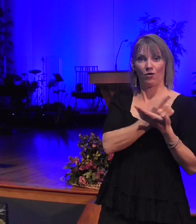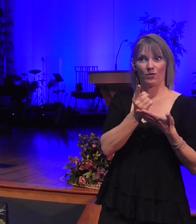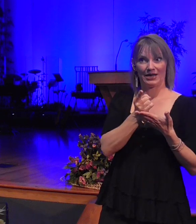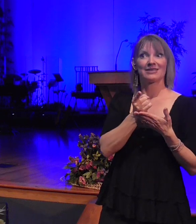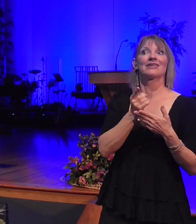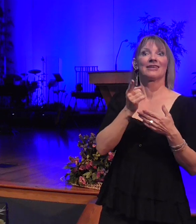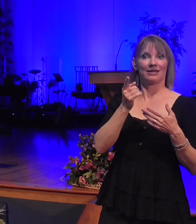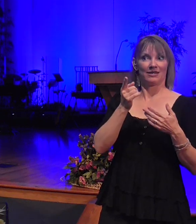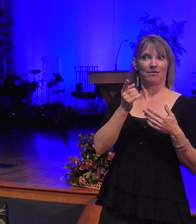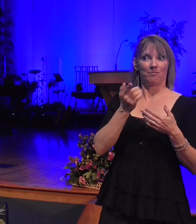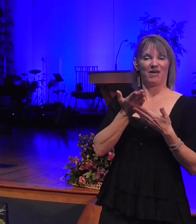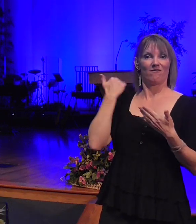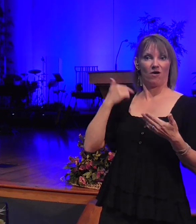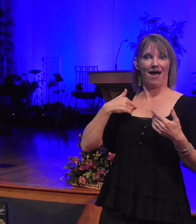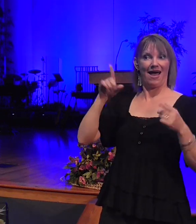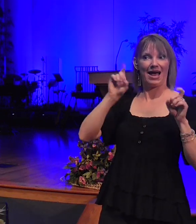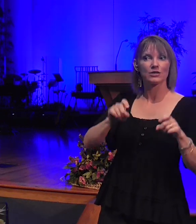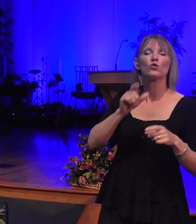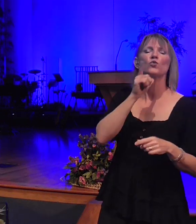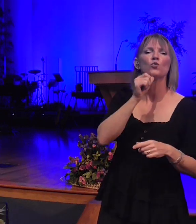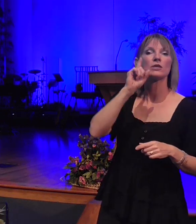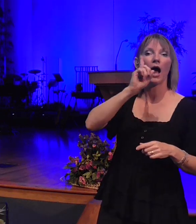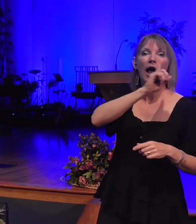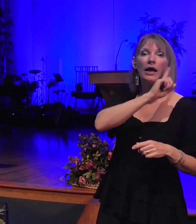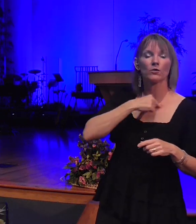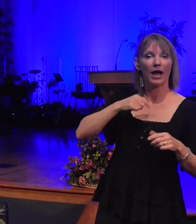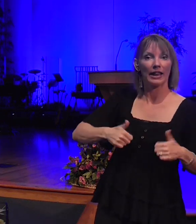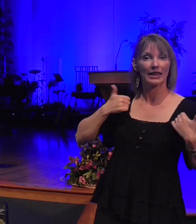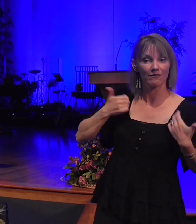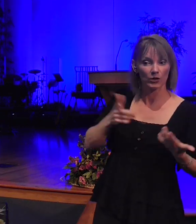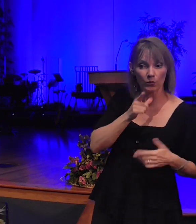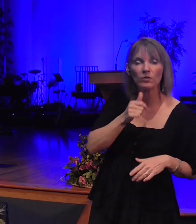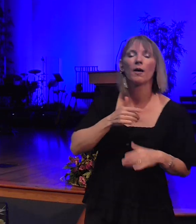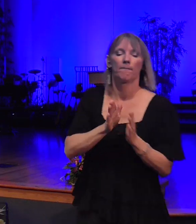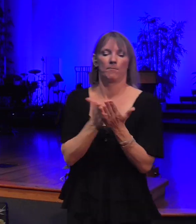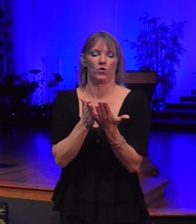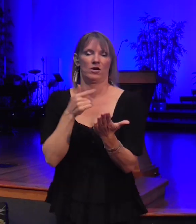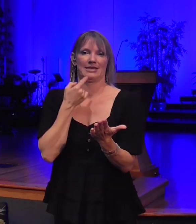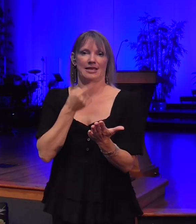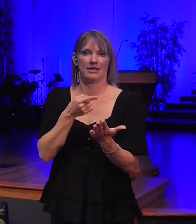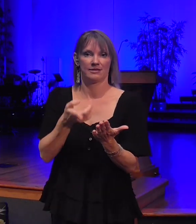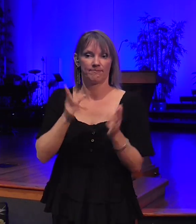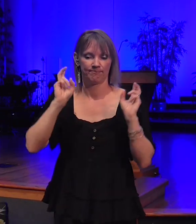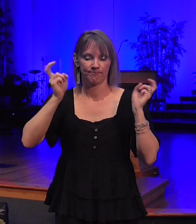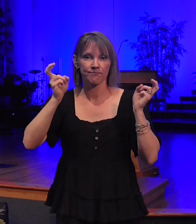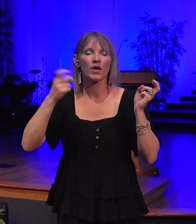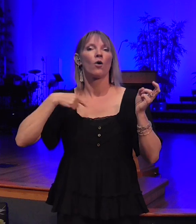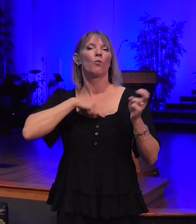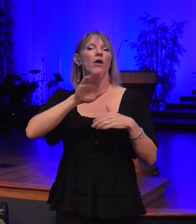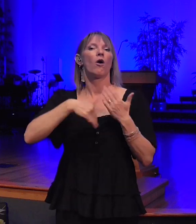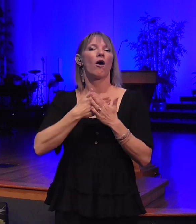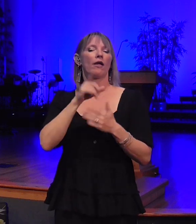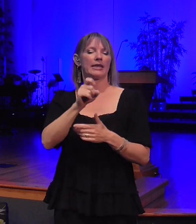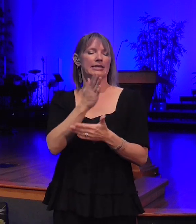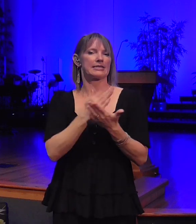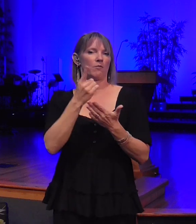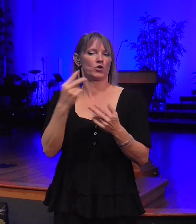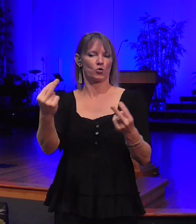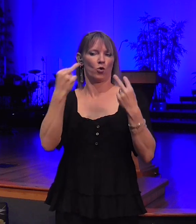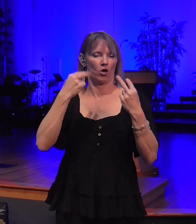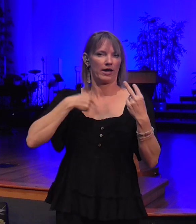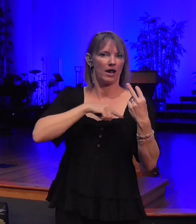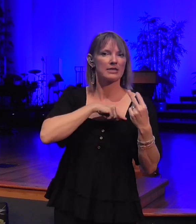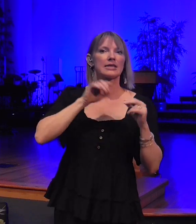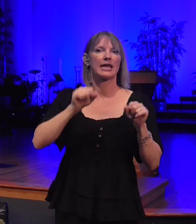in? And the book shares this: we all need someone to look at us. We can be divided into